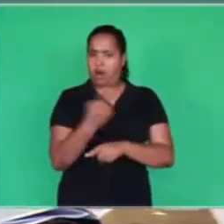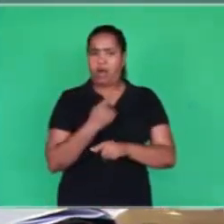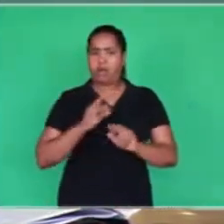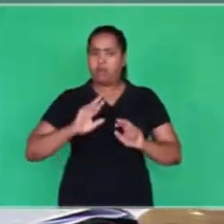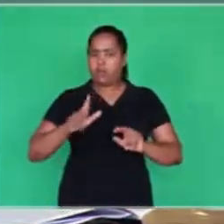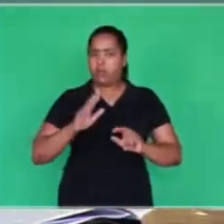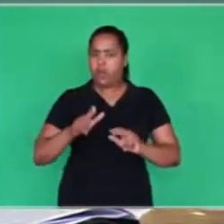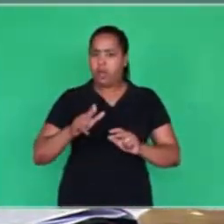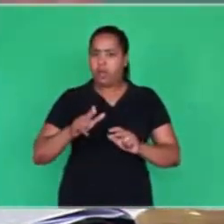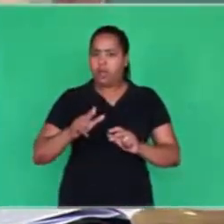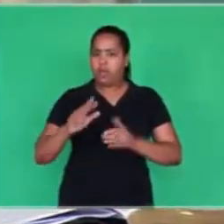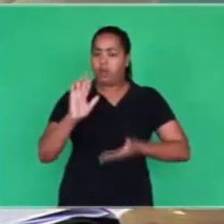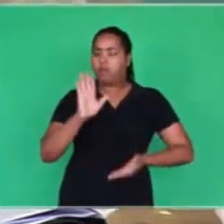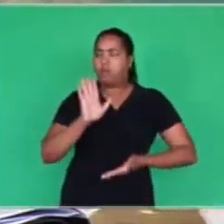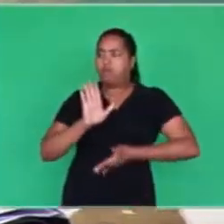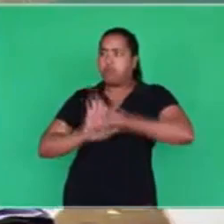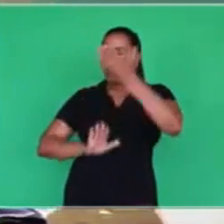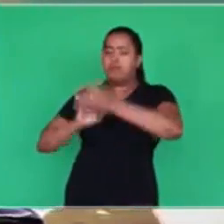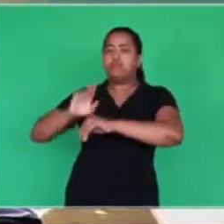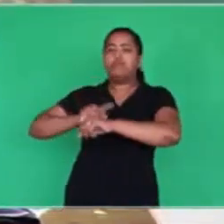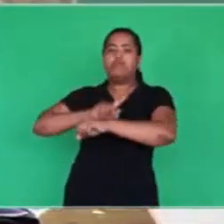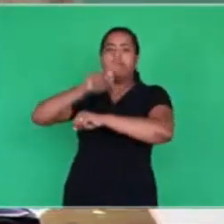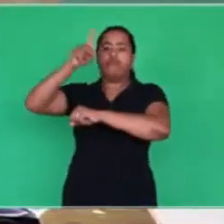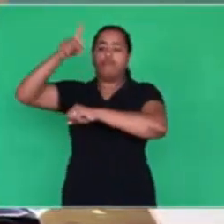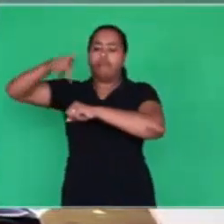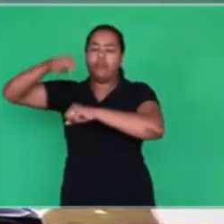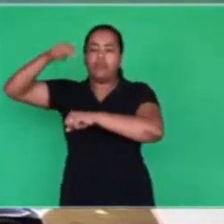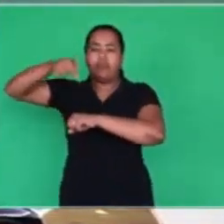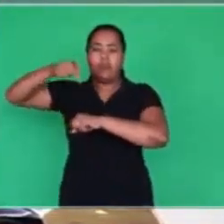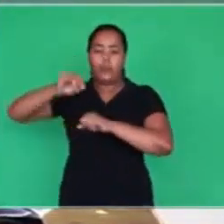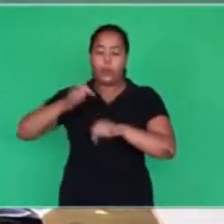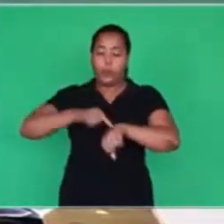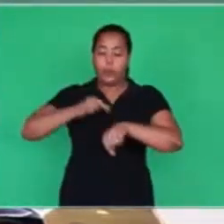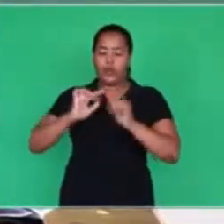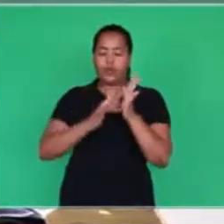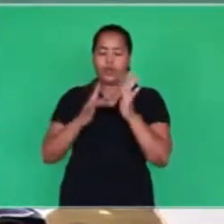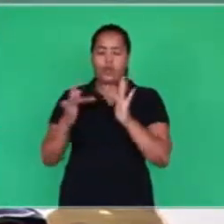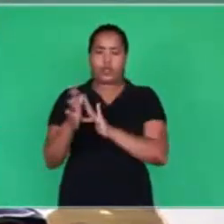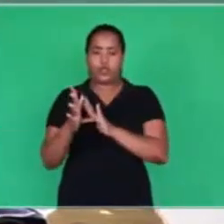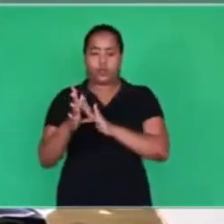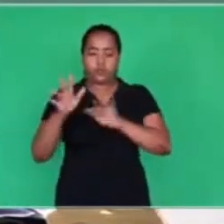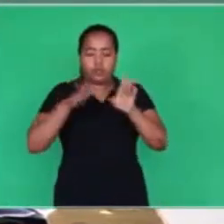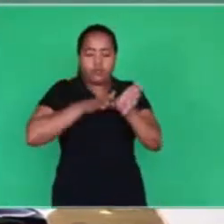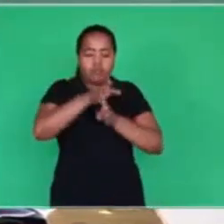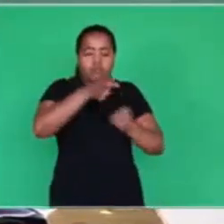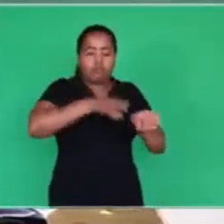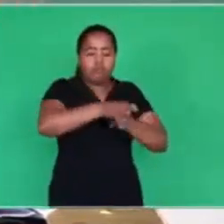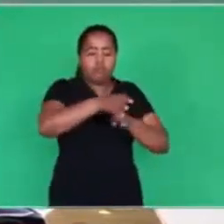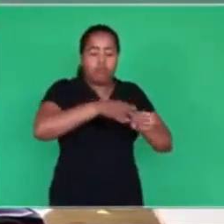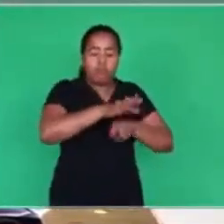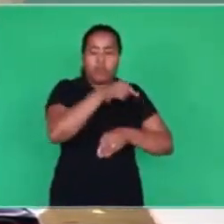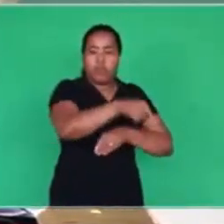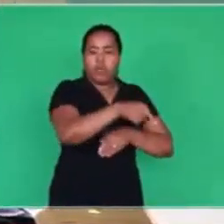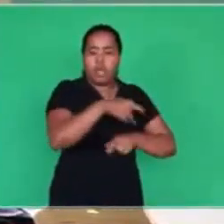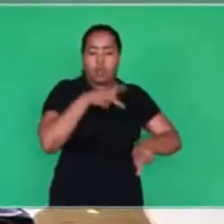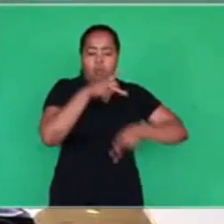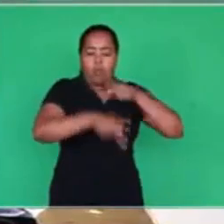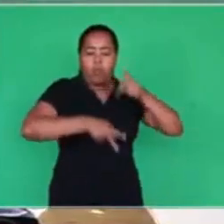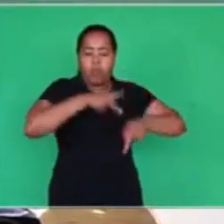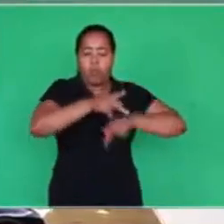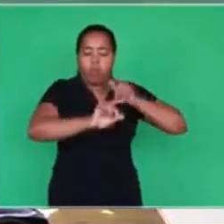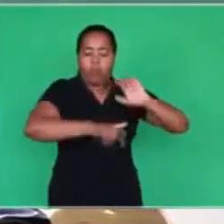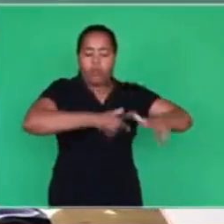talking to the people of Israel. The people of Israel, and not the people who had a religion